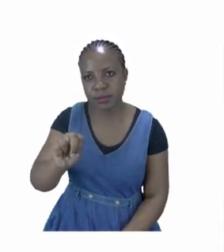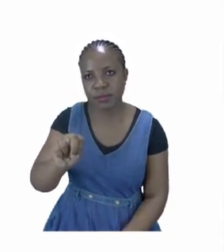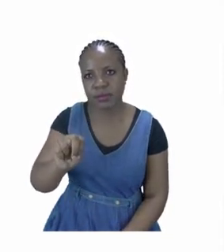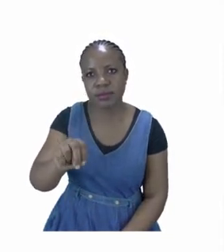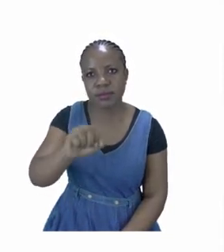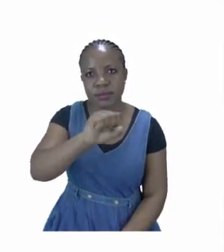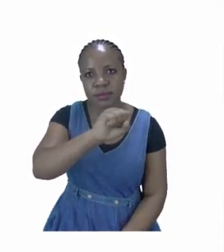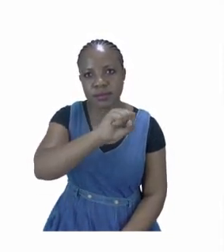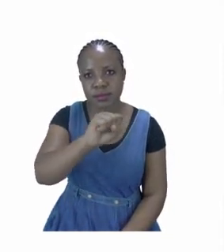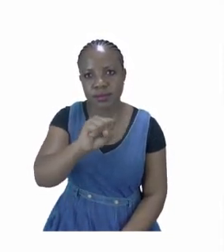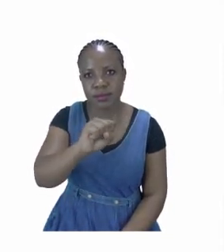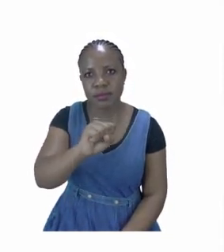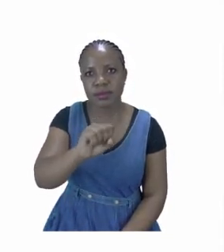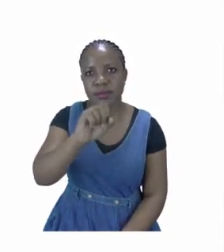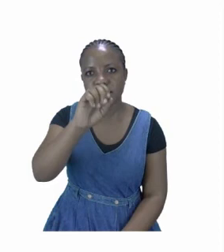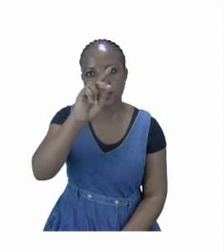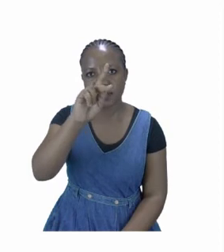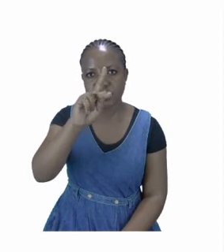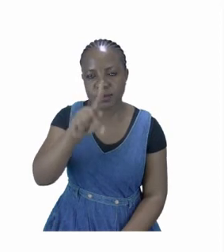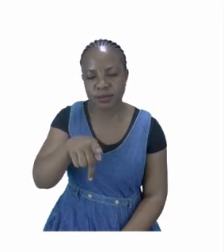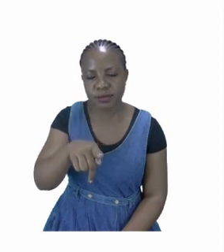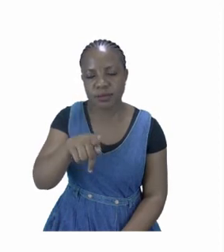spleen, spleen.